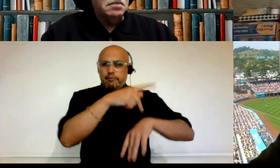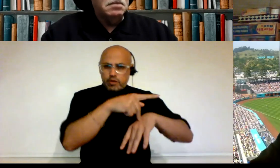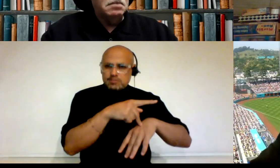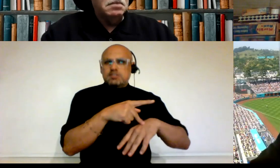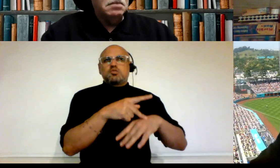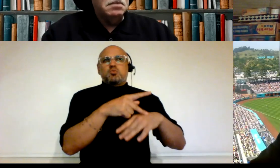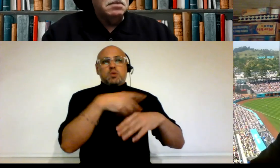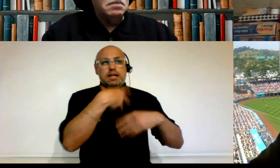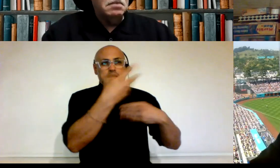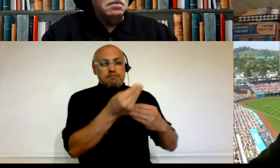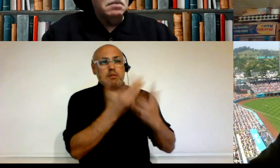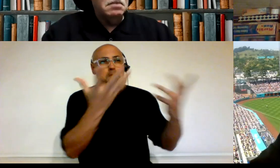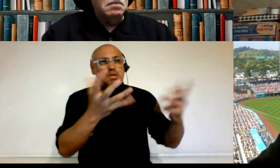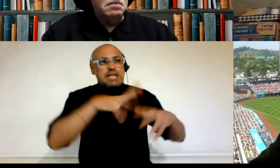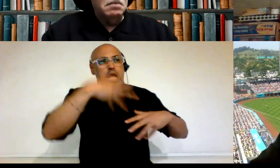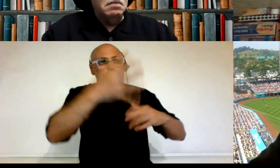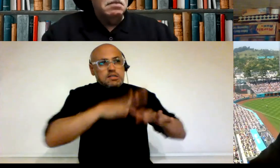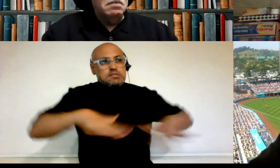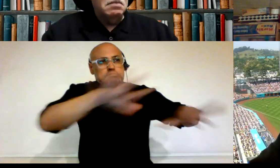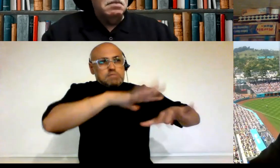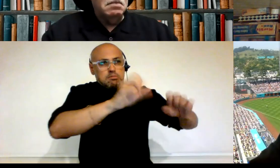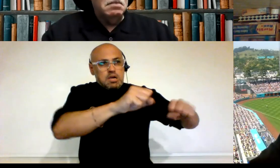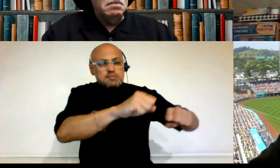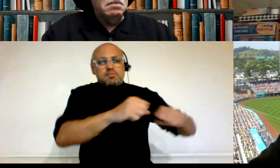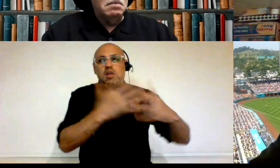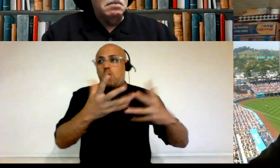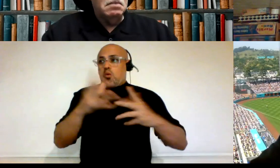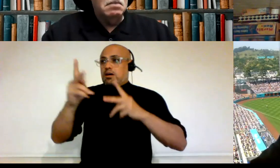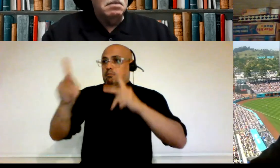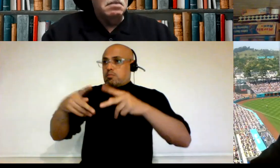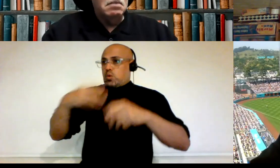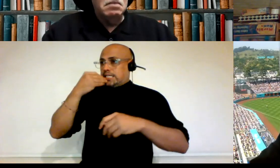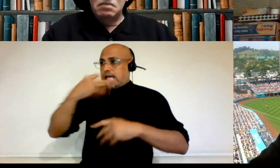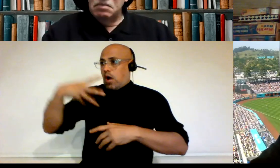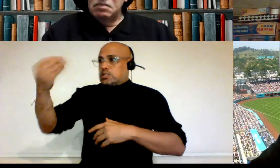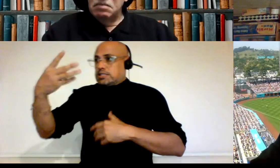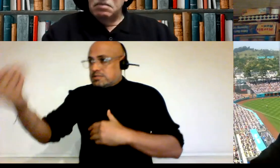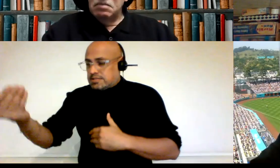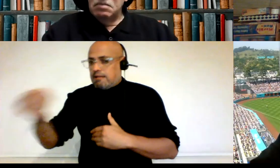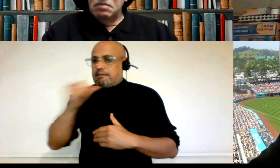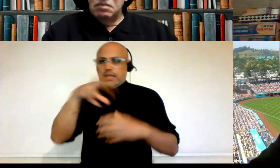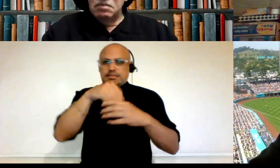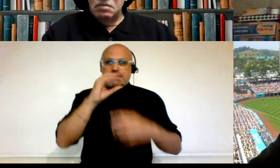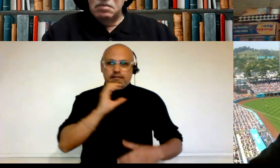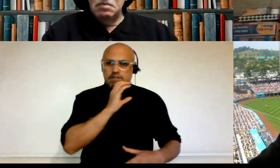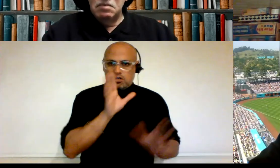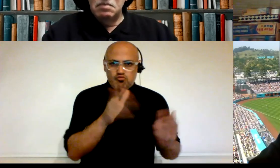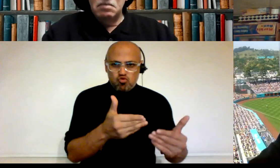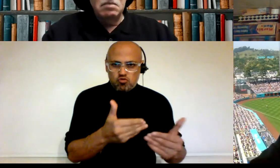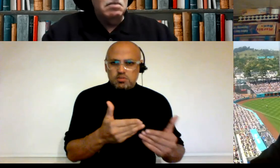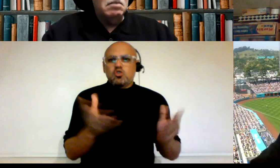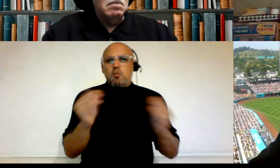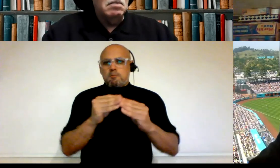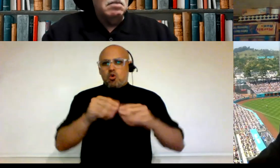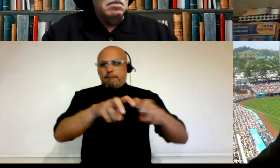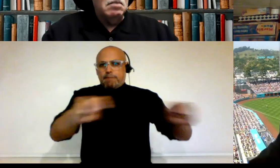as we can. We want to try to get people to be able to eat outside, not inside of a cafeteria room. So we're going to get more benches.